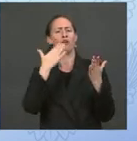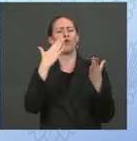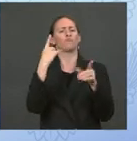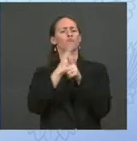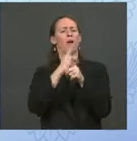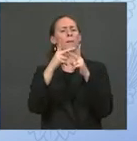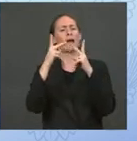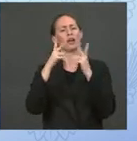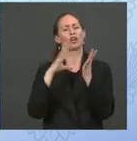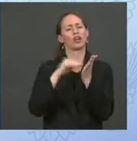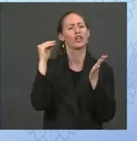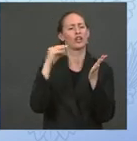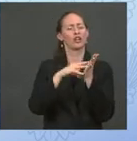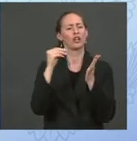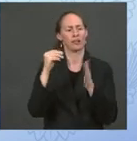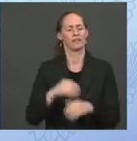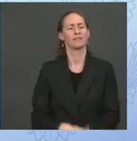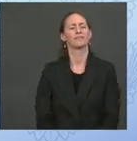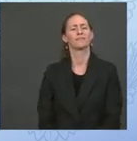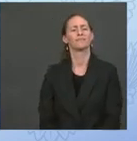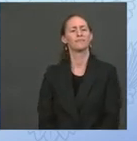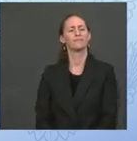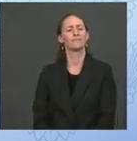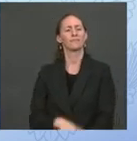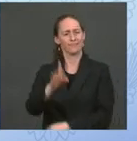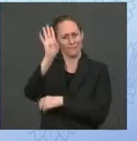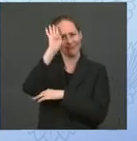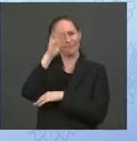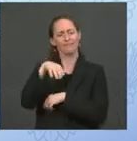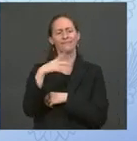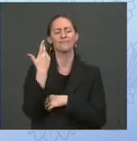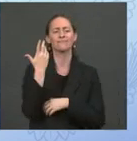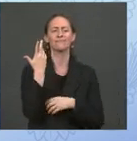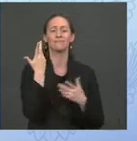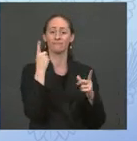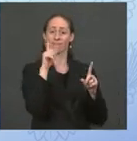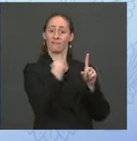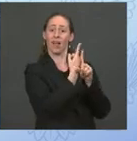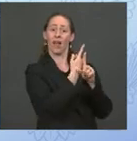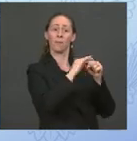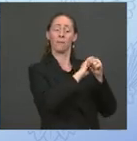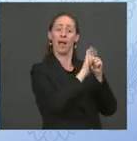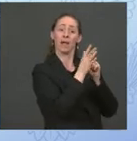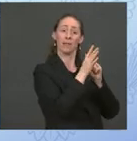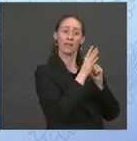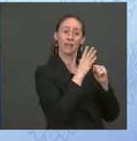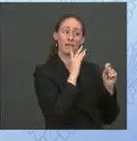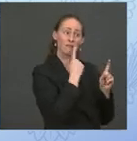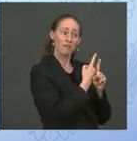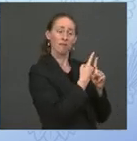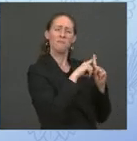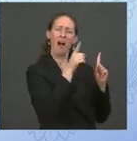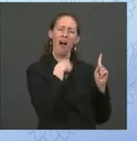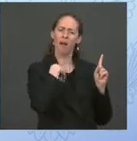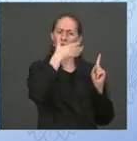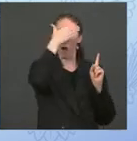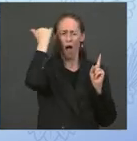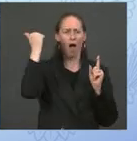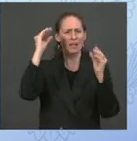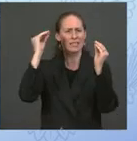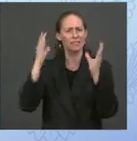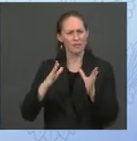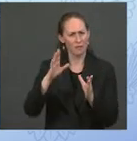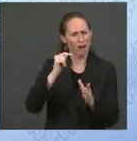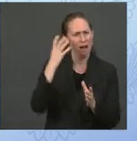us to realize how important teachers are to this country. We know that great teachers are life-changing. They